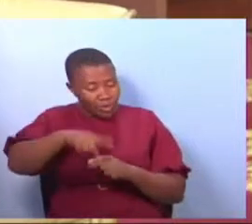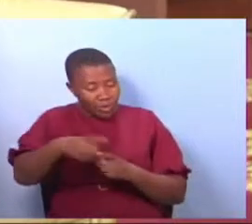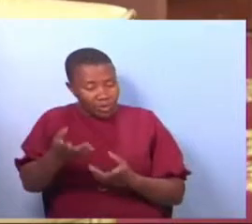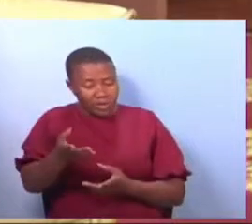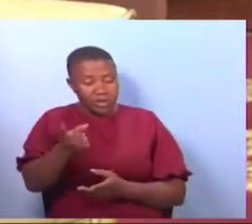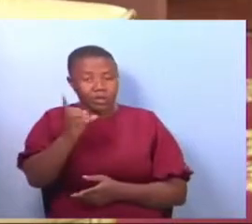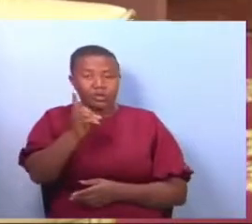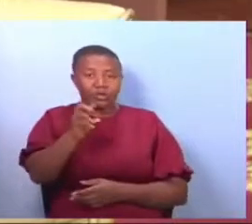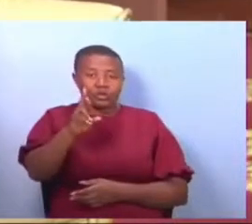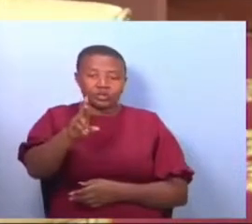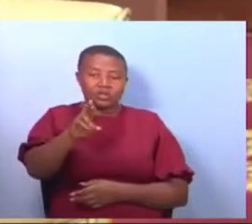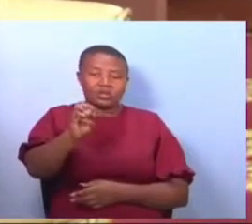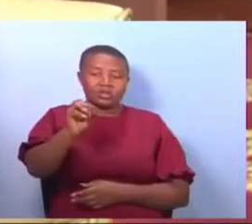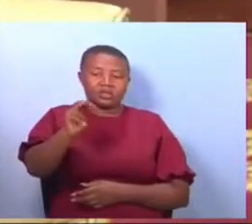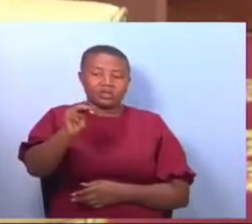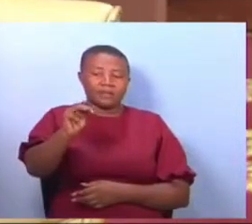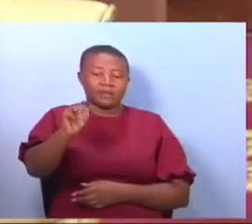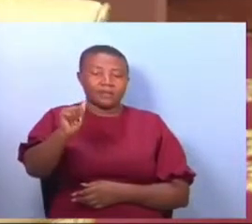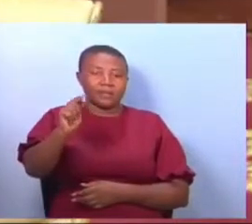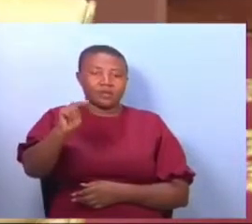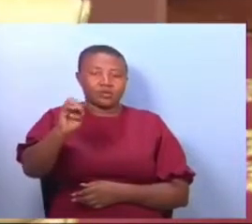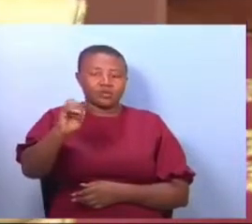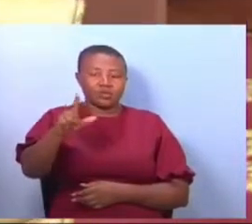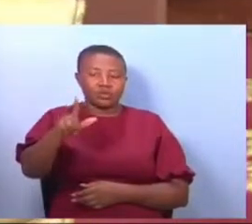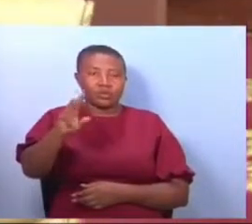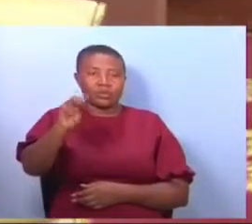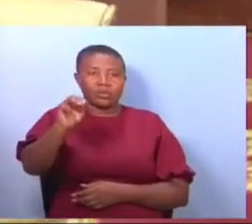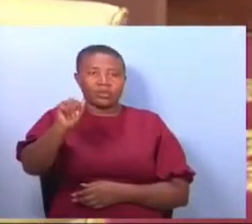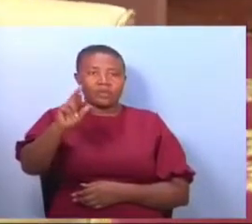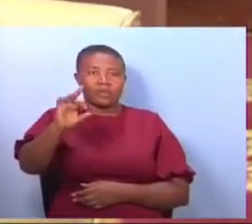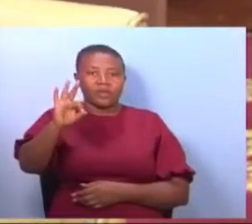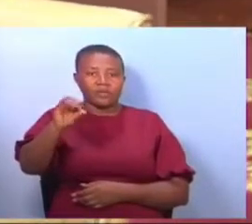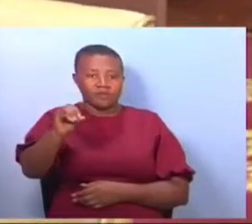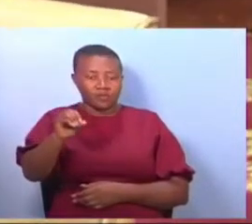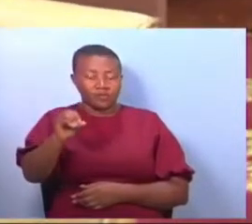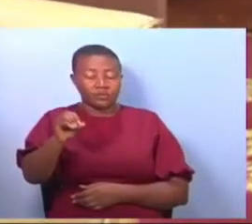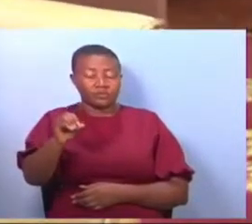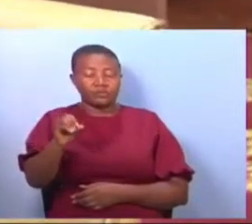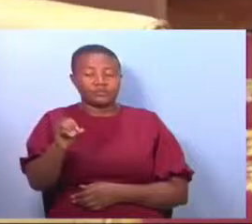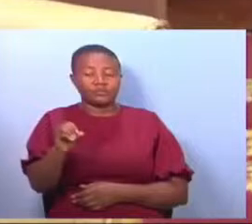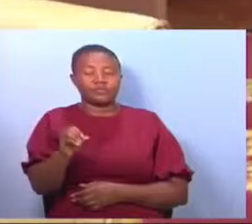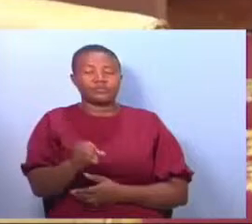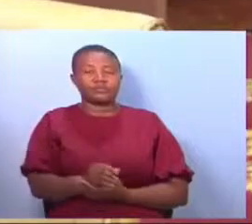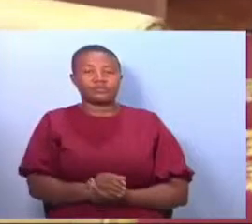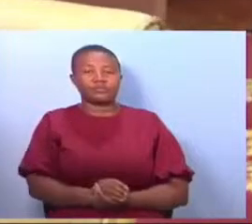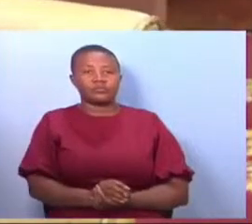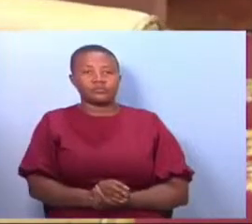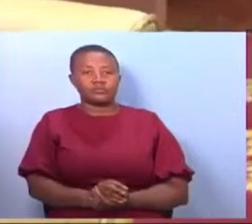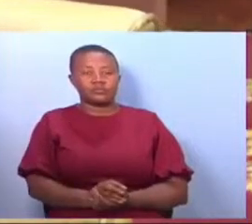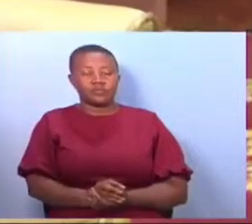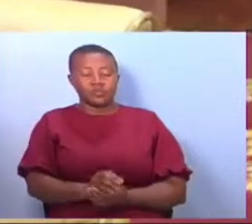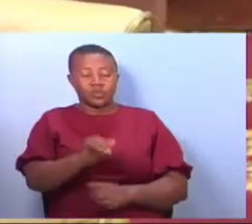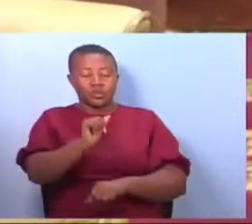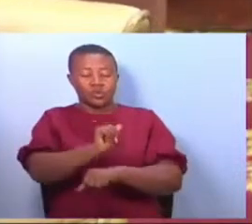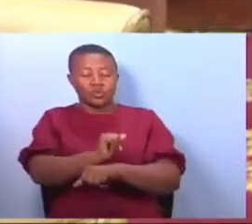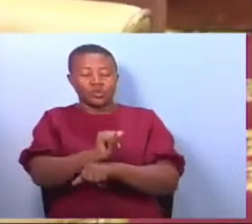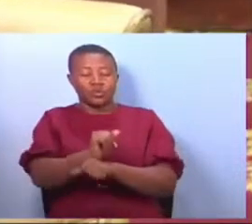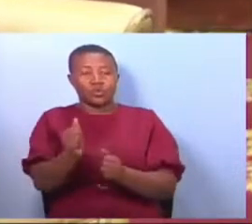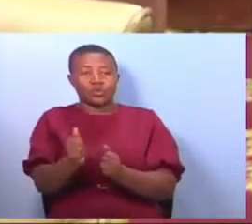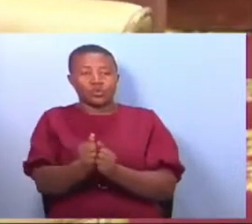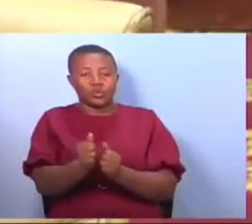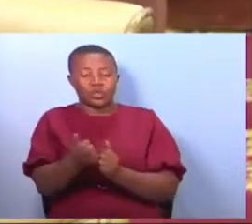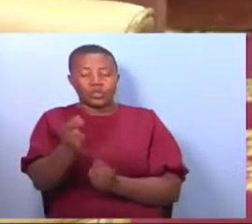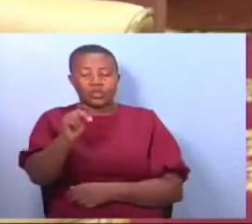Mafo. The Speaker, having worked with NADMO and having attended